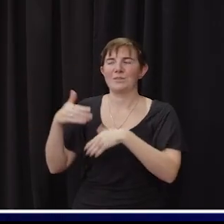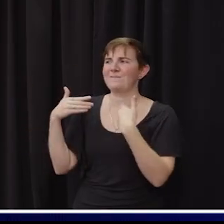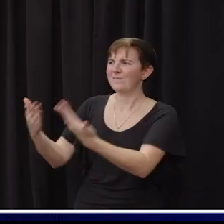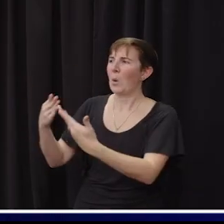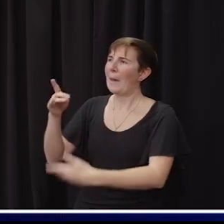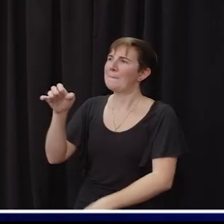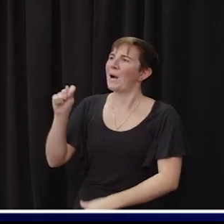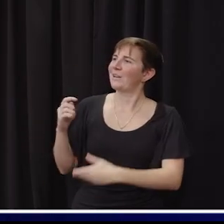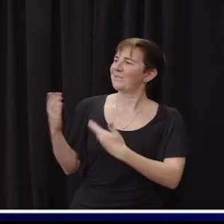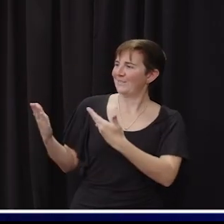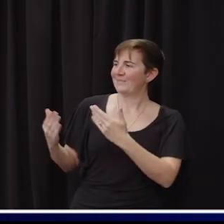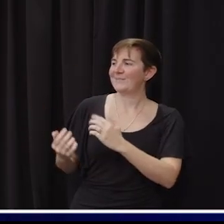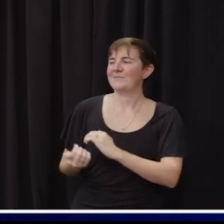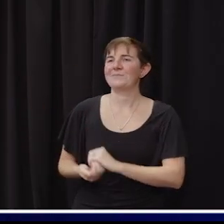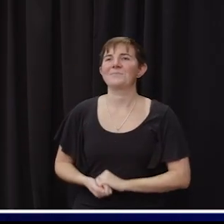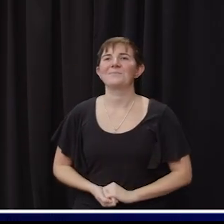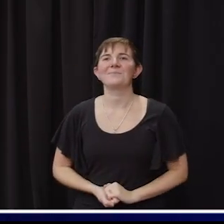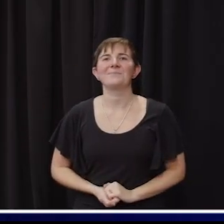Bart. Yeah.